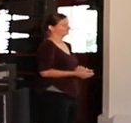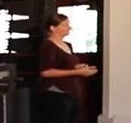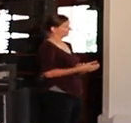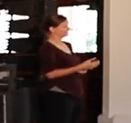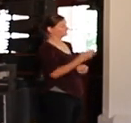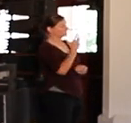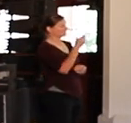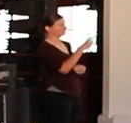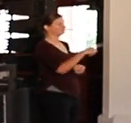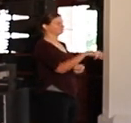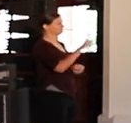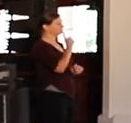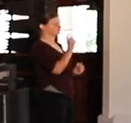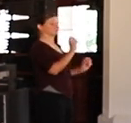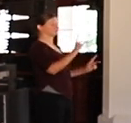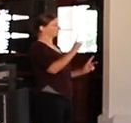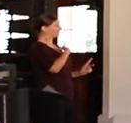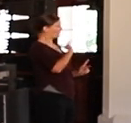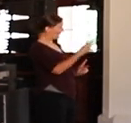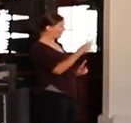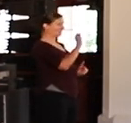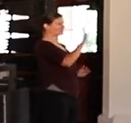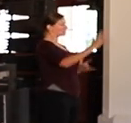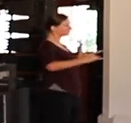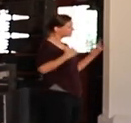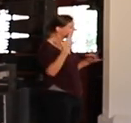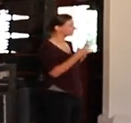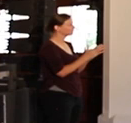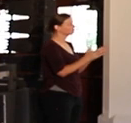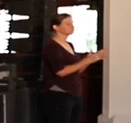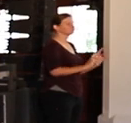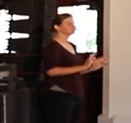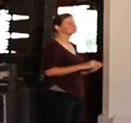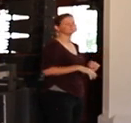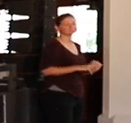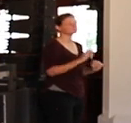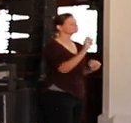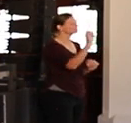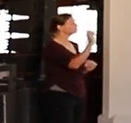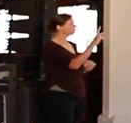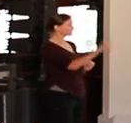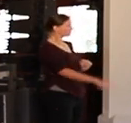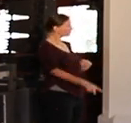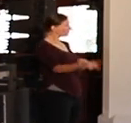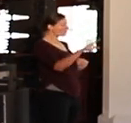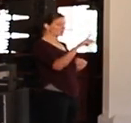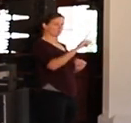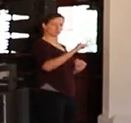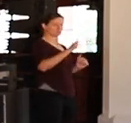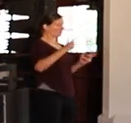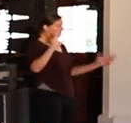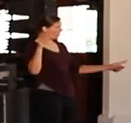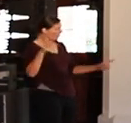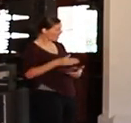Well, yeah, you. I like this kind of energy. Oh my goodness, you have been welcomed and